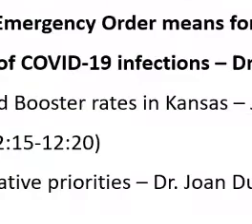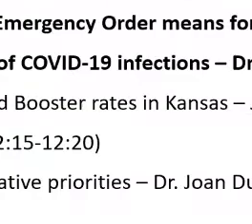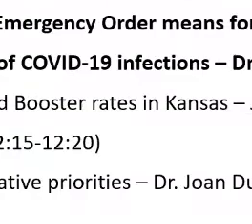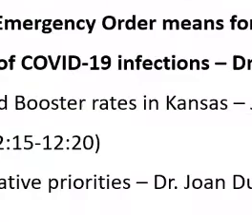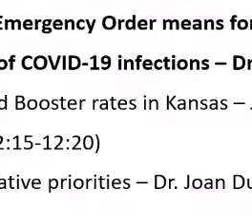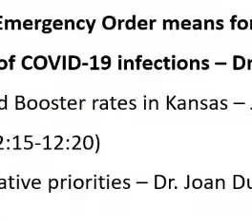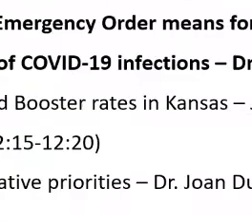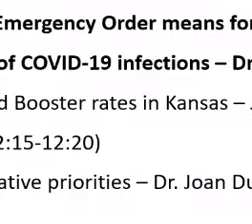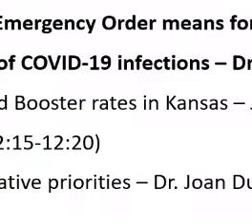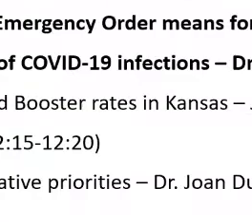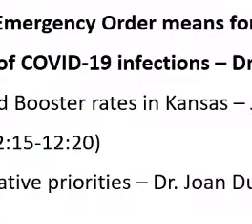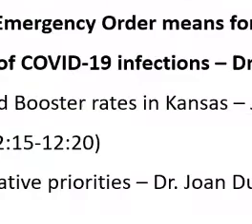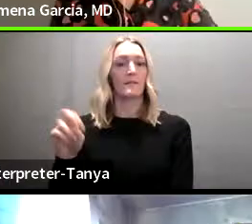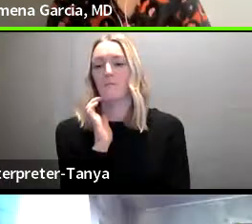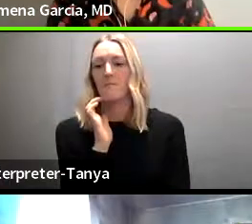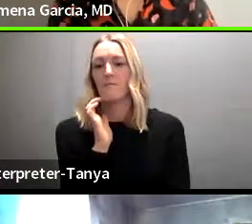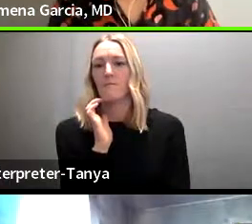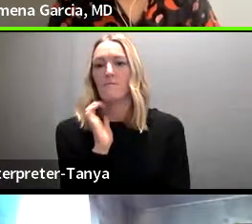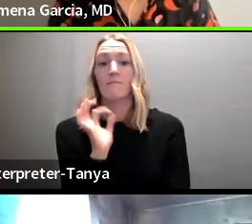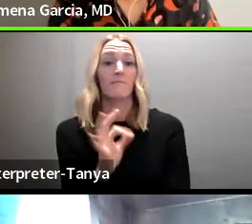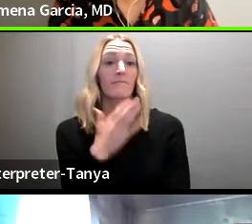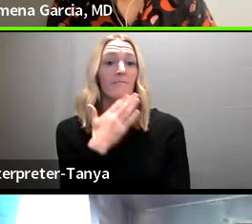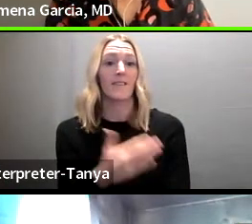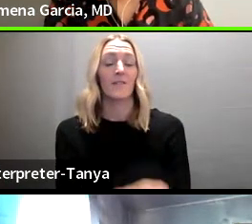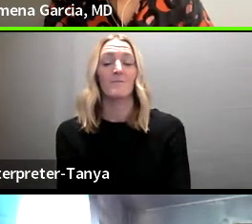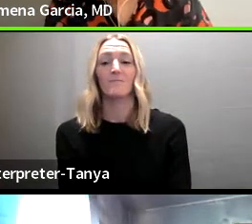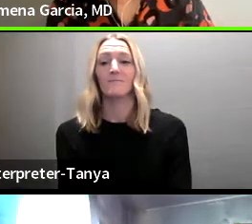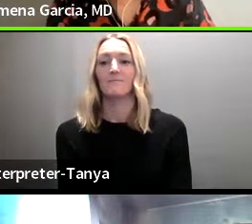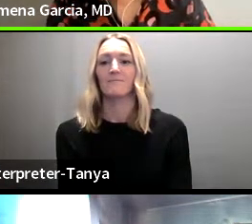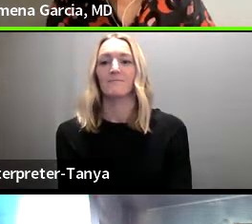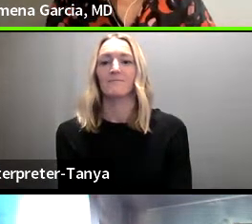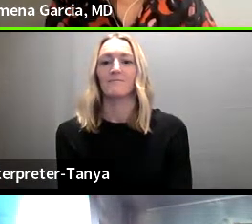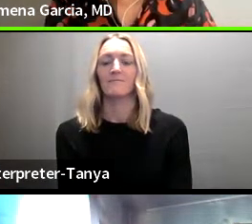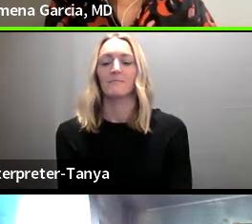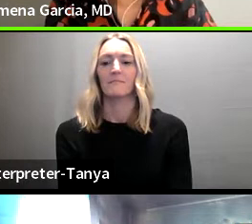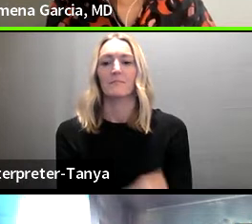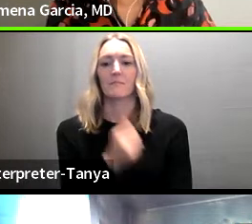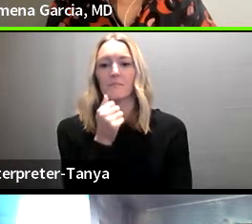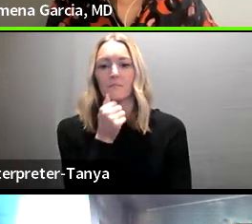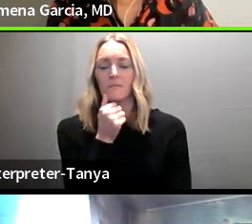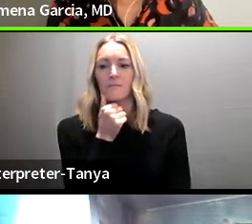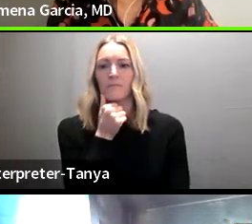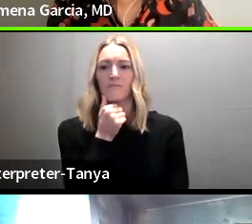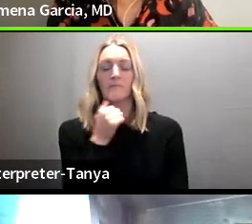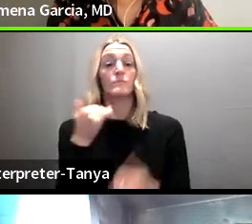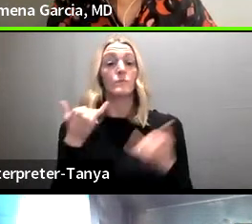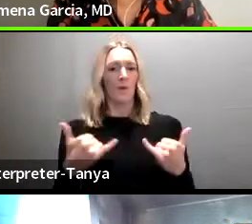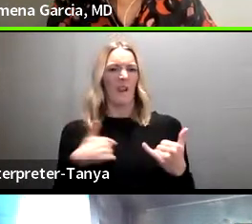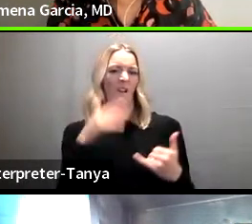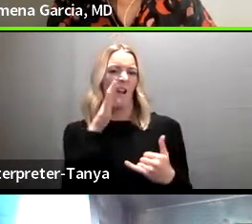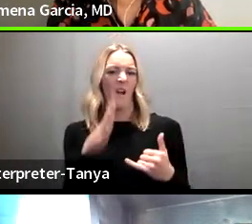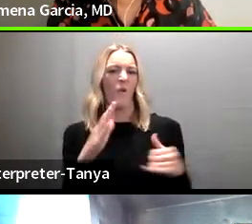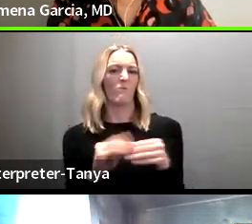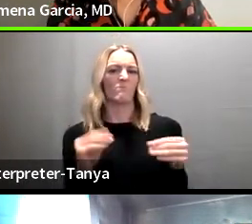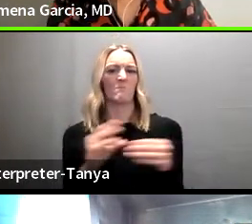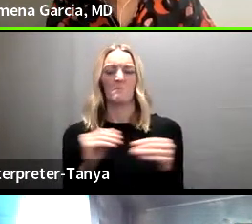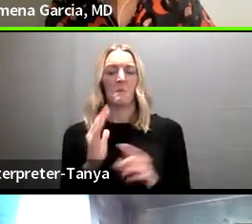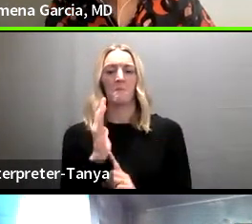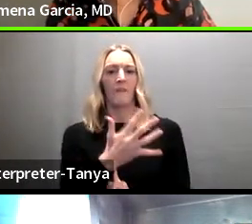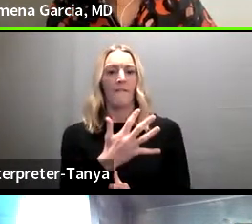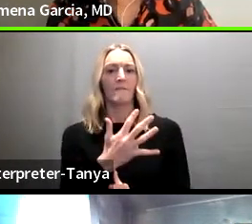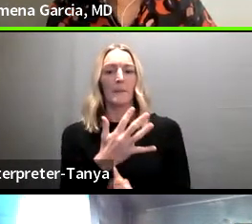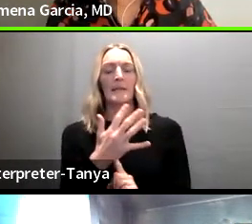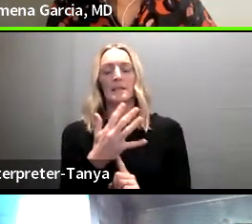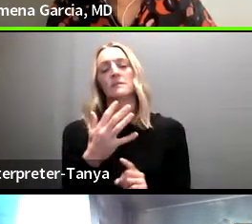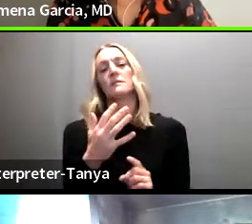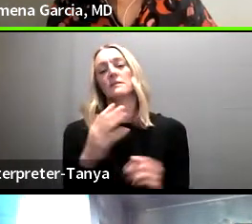Thank you, Courtney. Okay, I'm going to spend the next 5 minutes sharing with you what I know about the end of the public